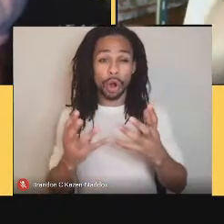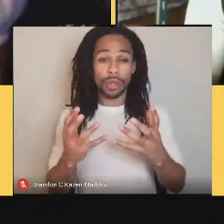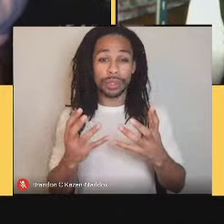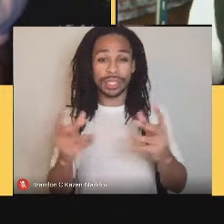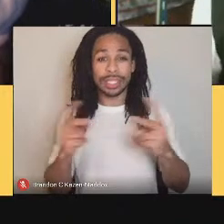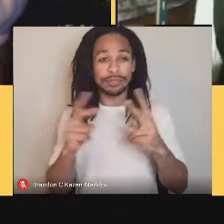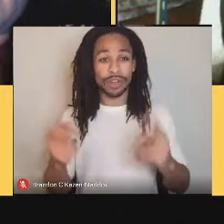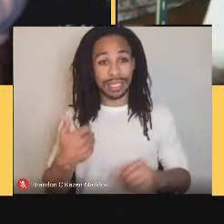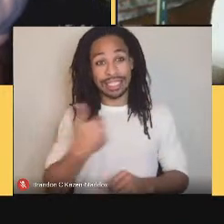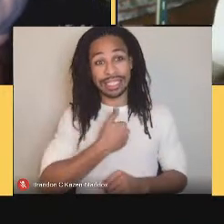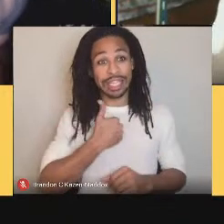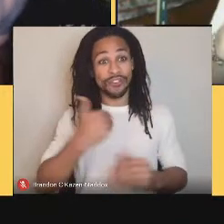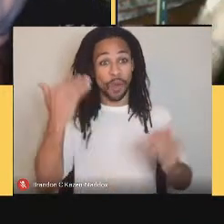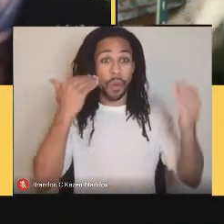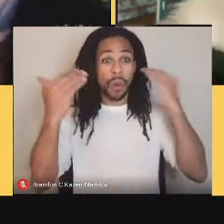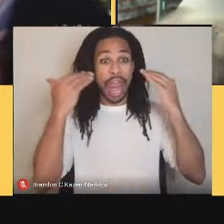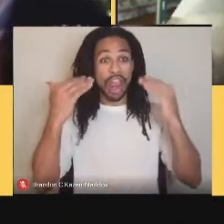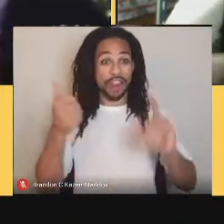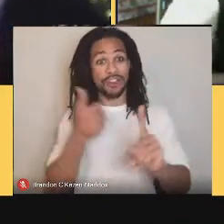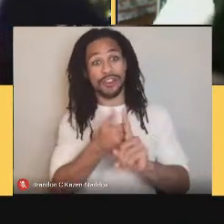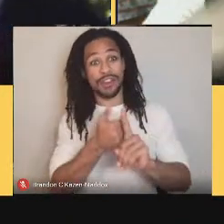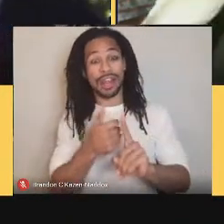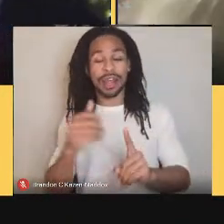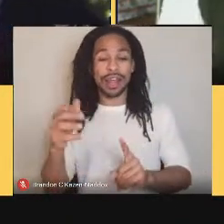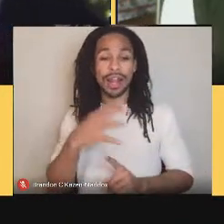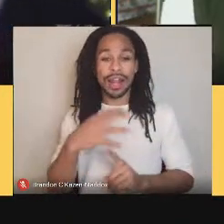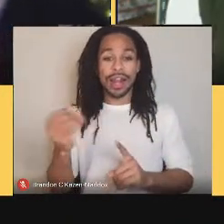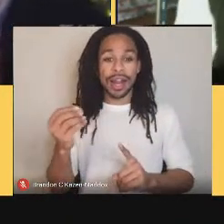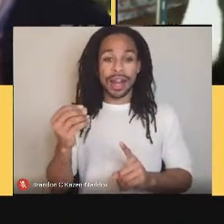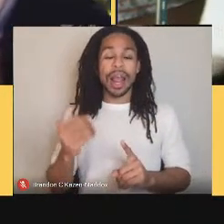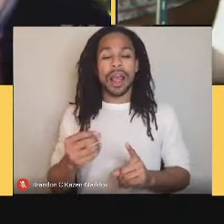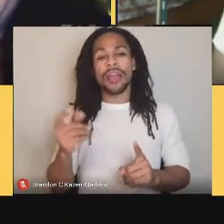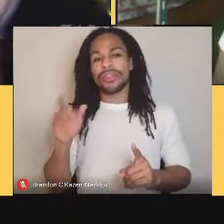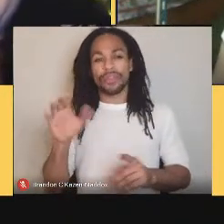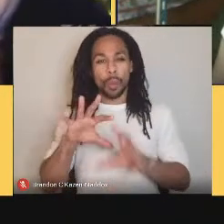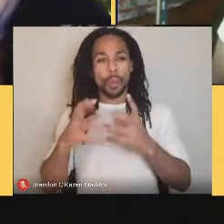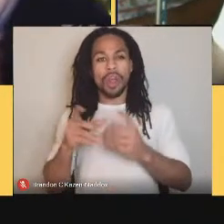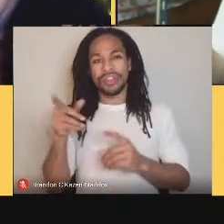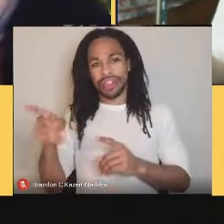self-aware of itself. Do you like how articulate that was? The world that they're in is very self-aware.